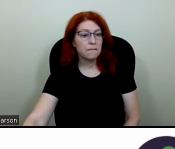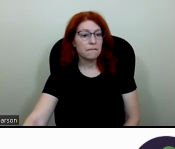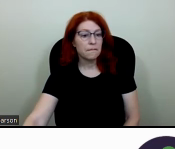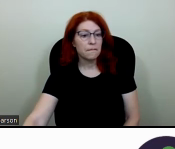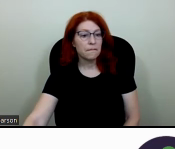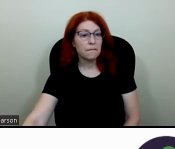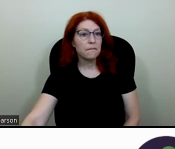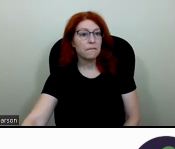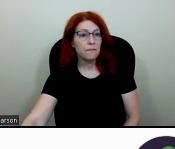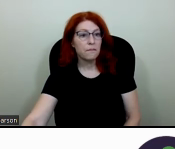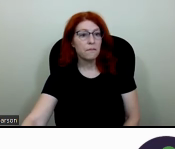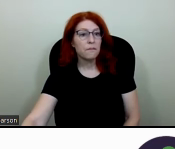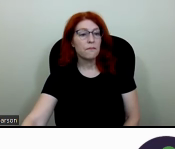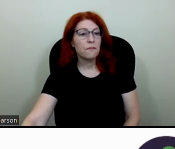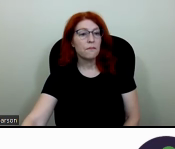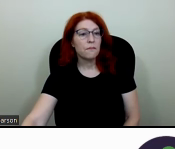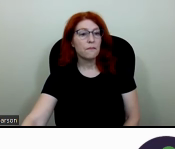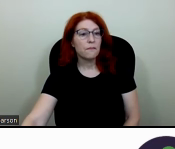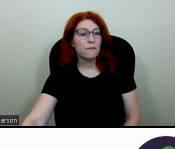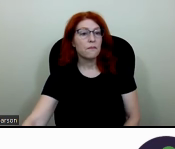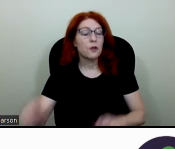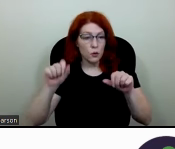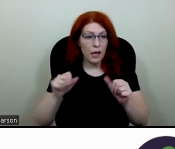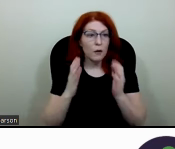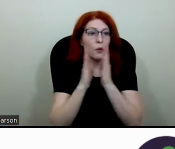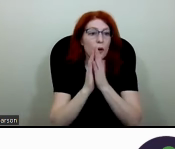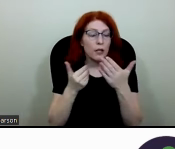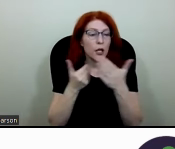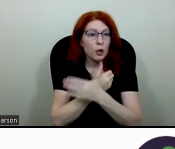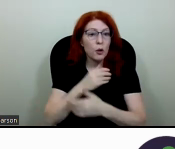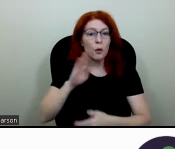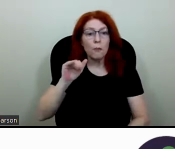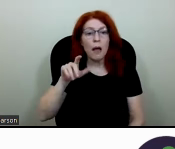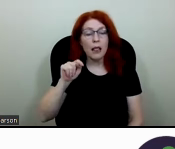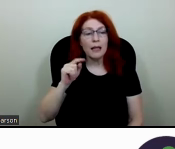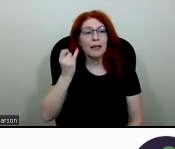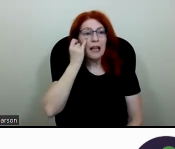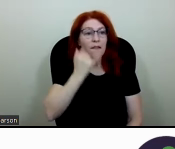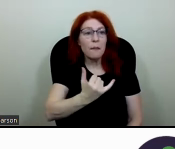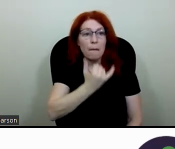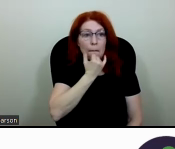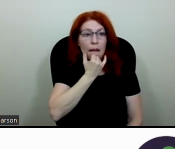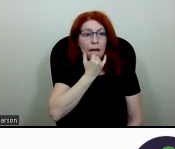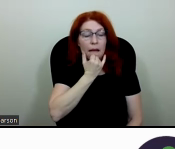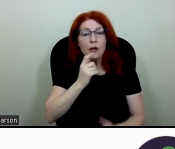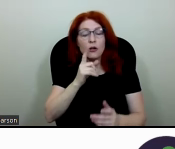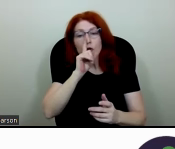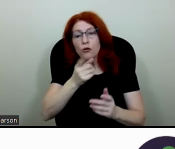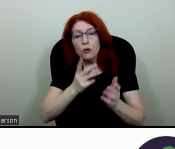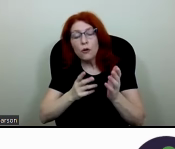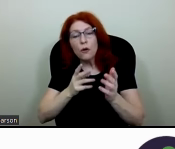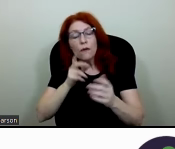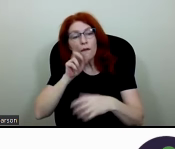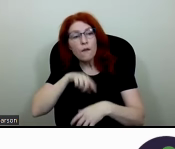You can request it, a new ballot if you make a mistake. Is that true or false? So if you're trying to